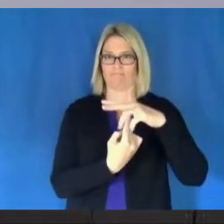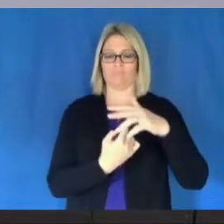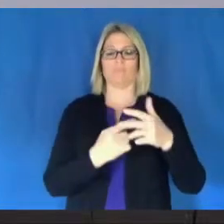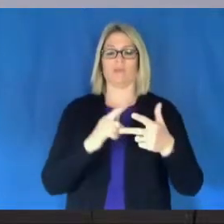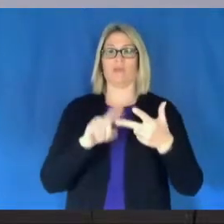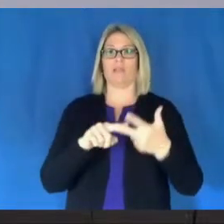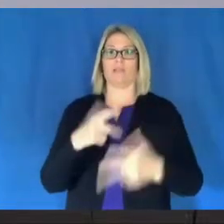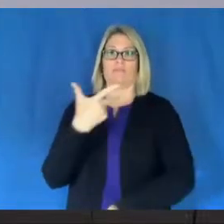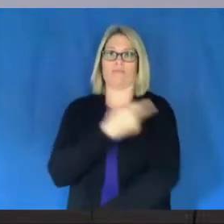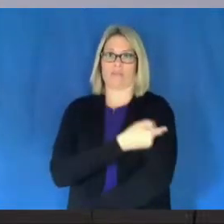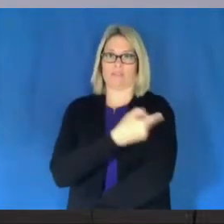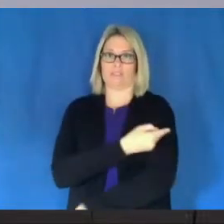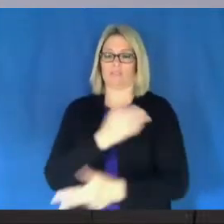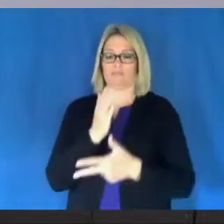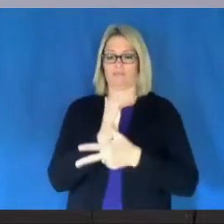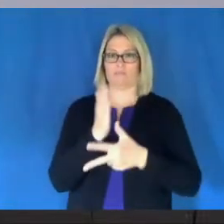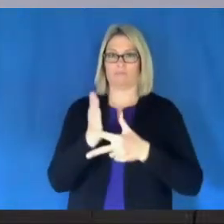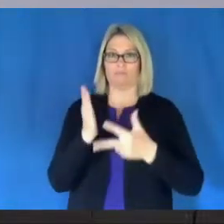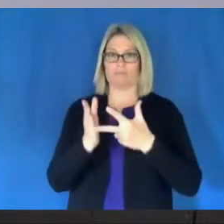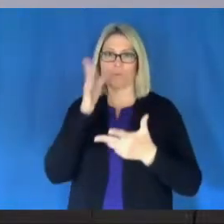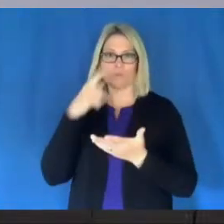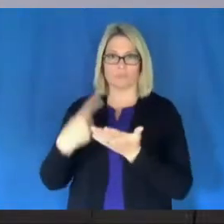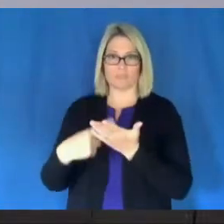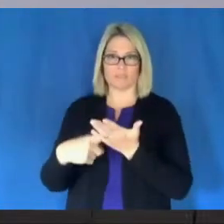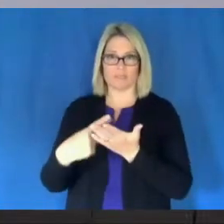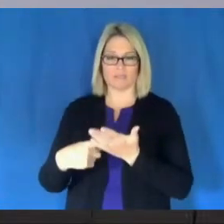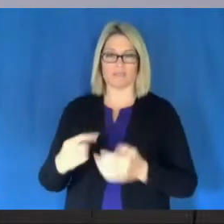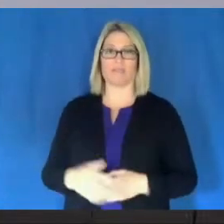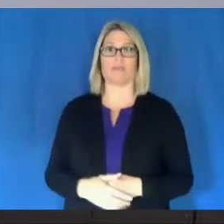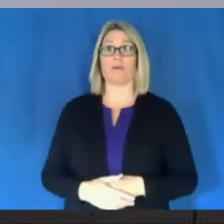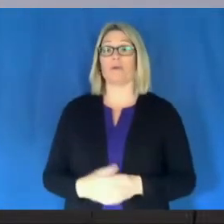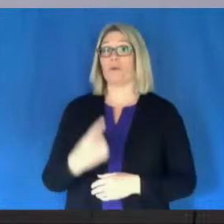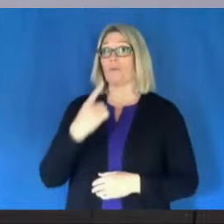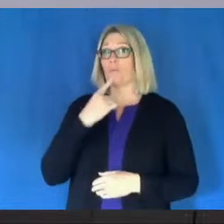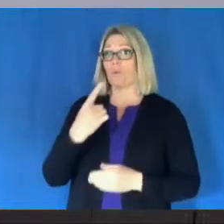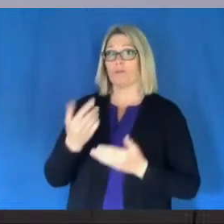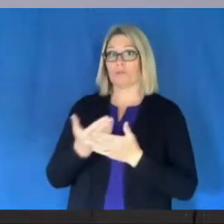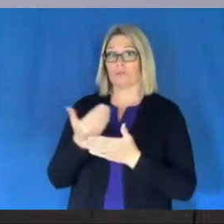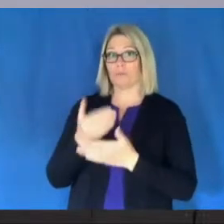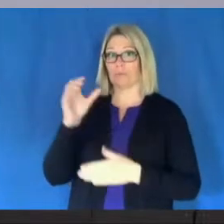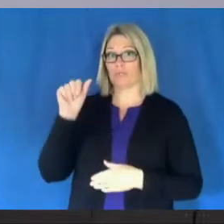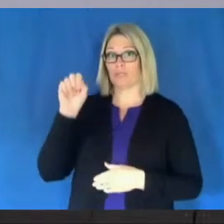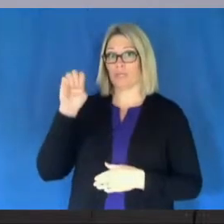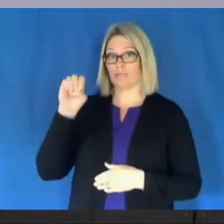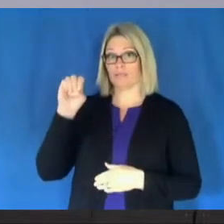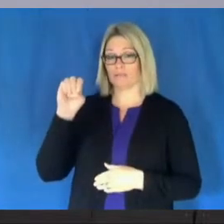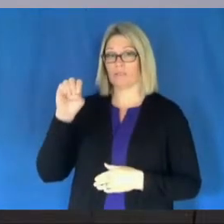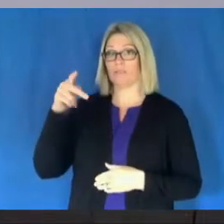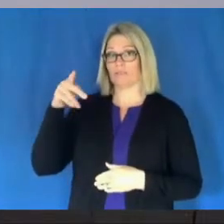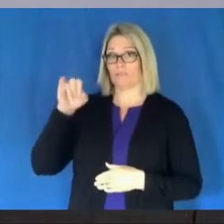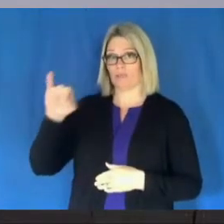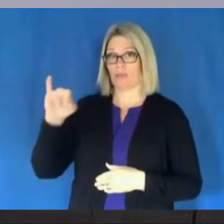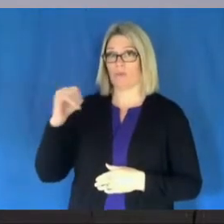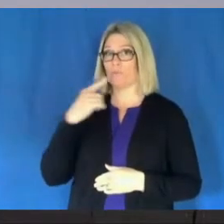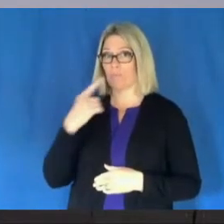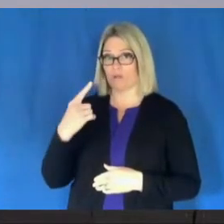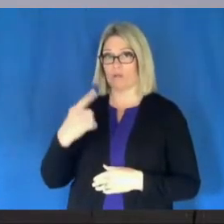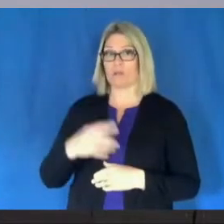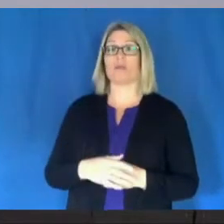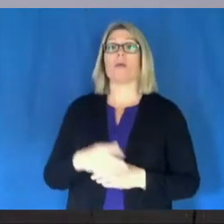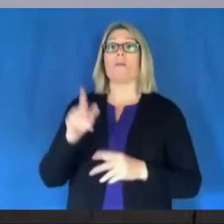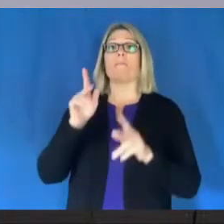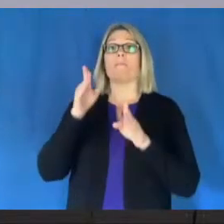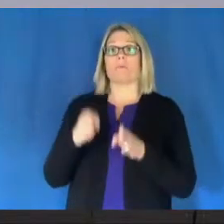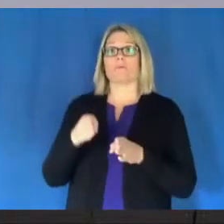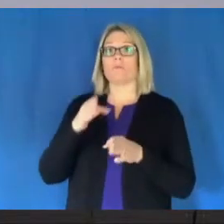vaccine rollout. There is one new case of COVID-19 to report in PEI today, an individual in their 50s